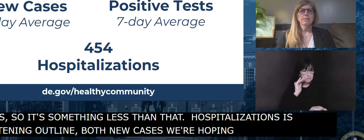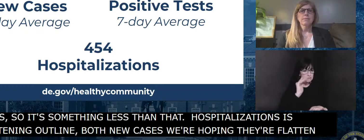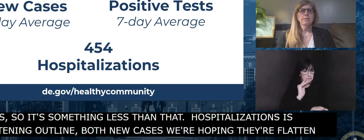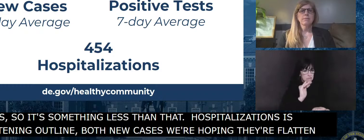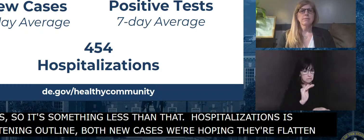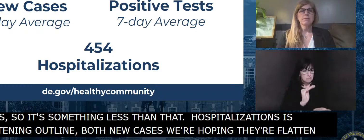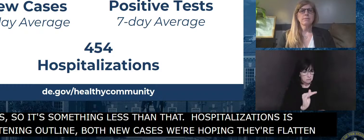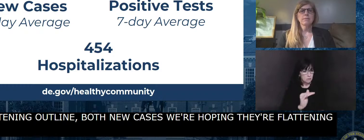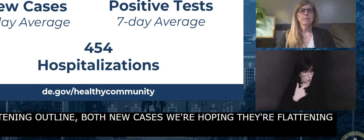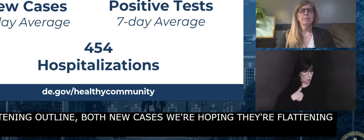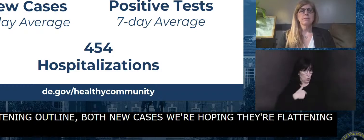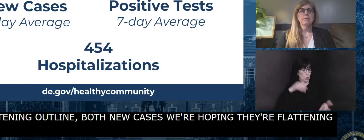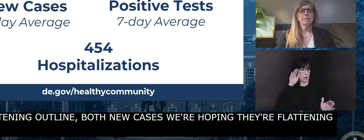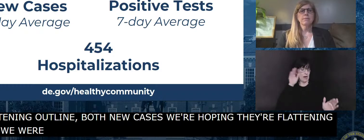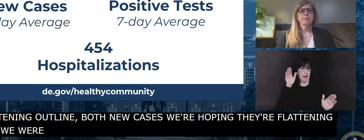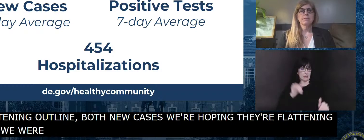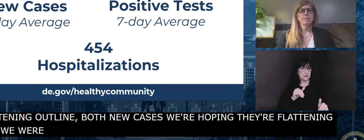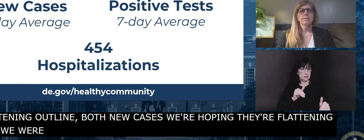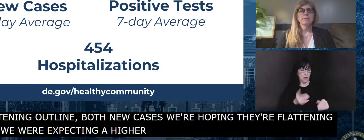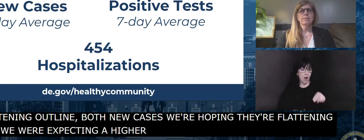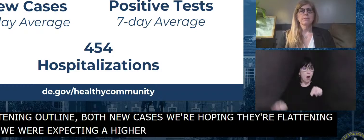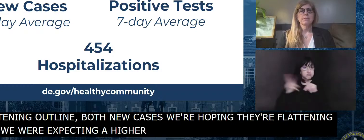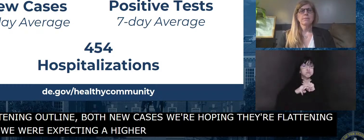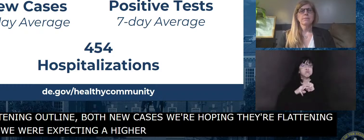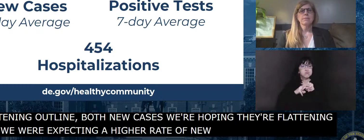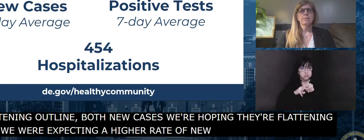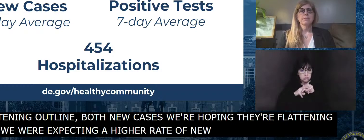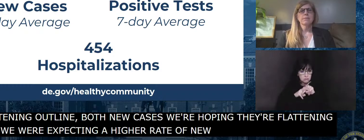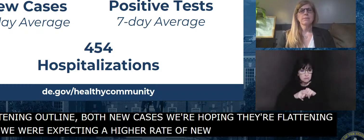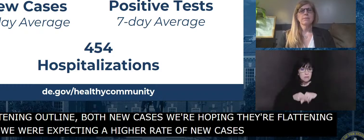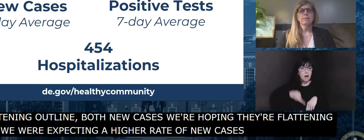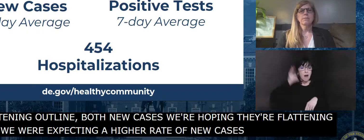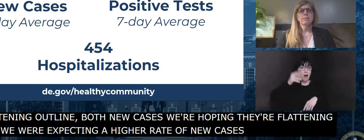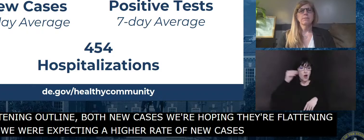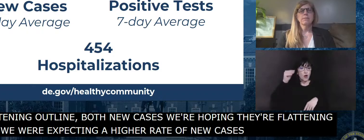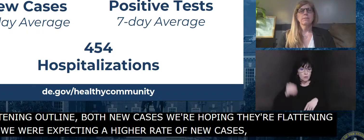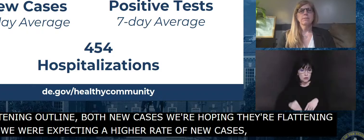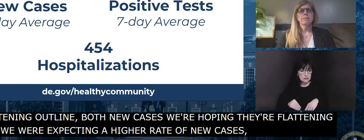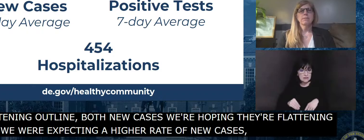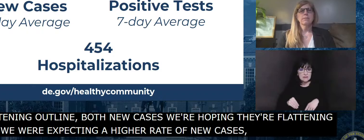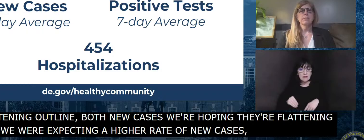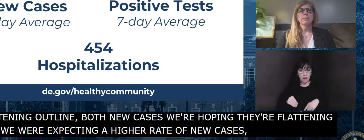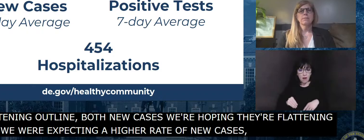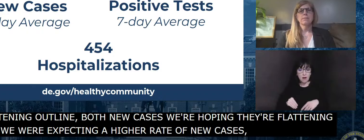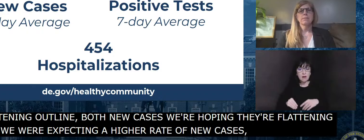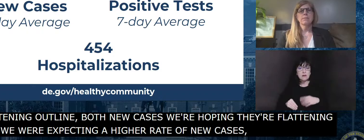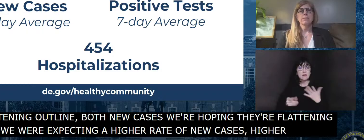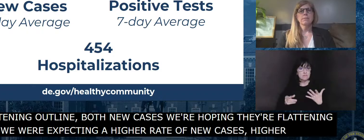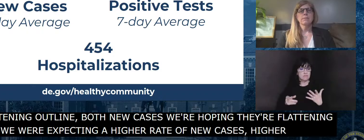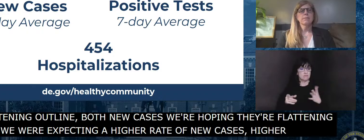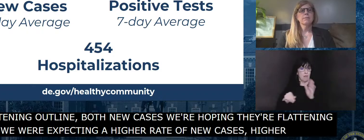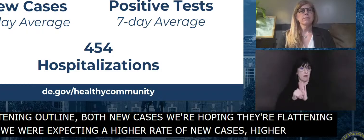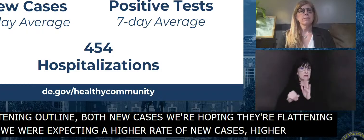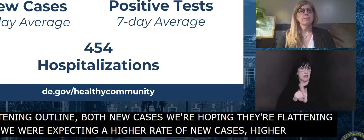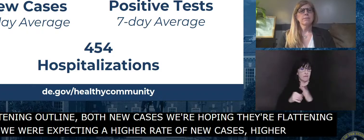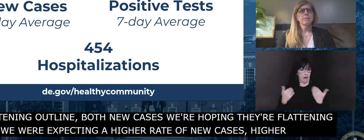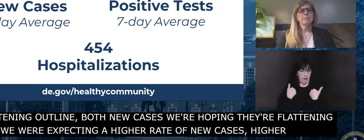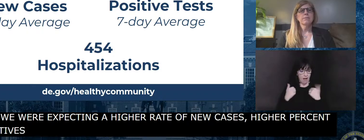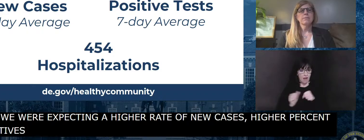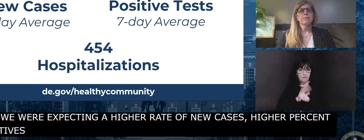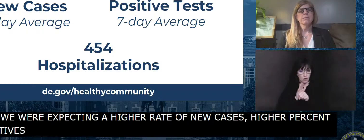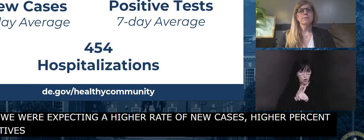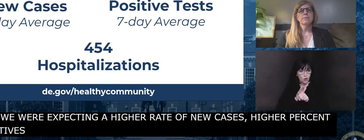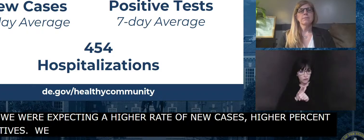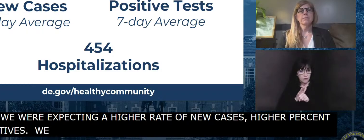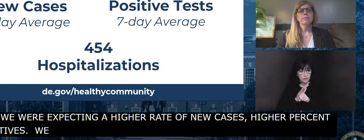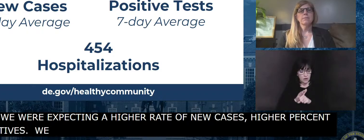higher rate of new cases, higher percent positives, and higher hospitalizations. We did reach a peak a